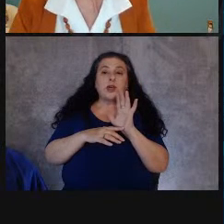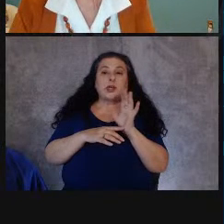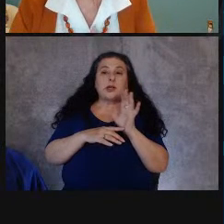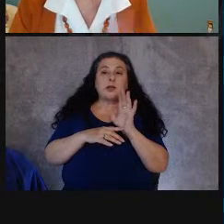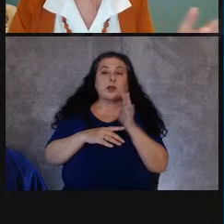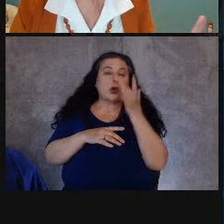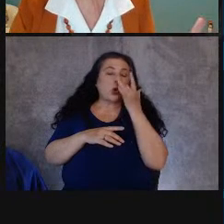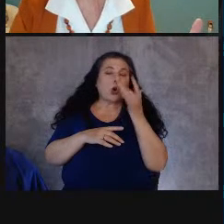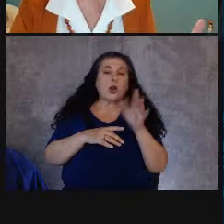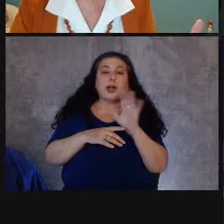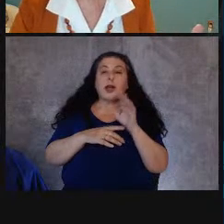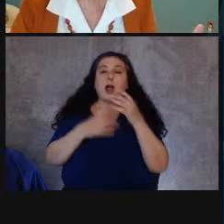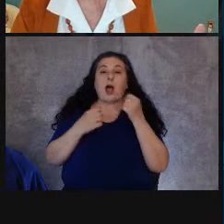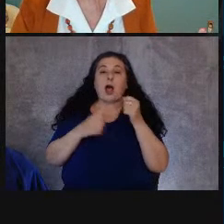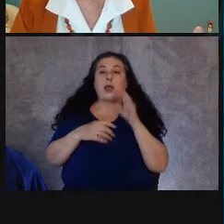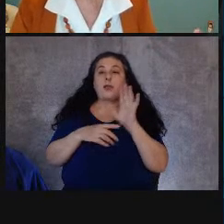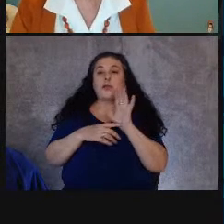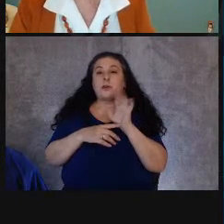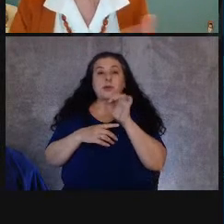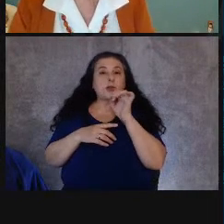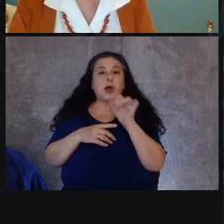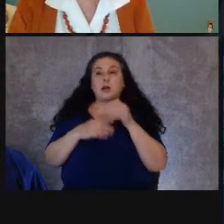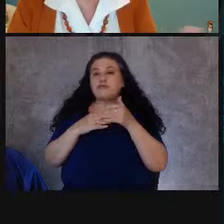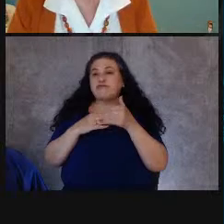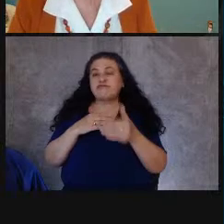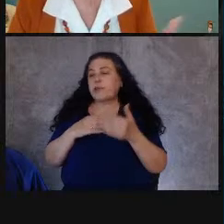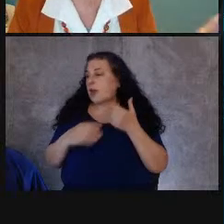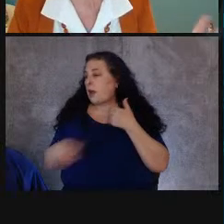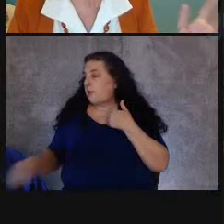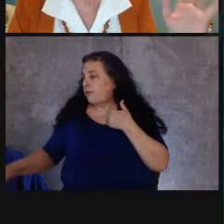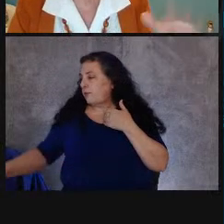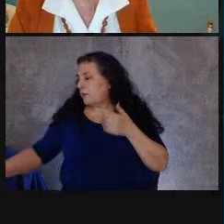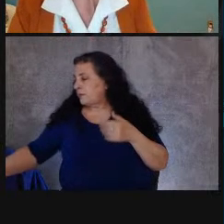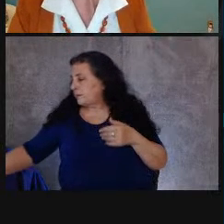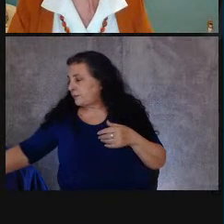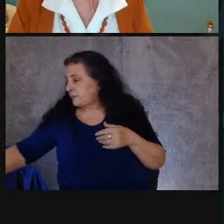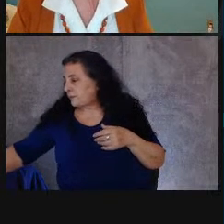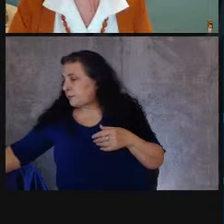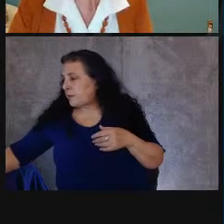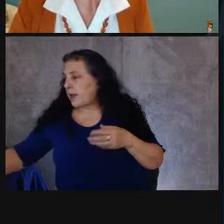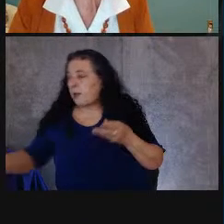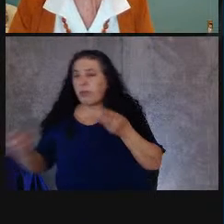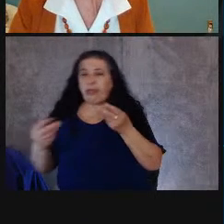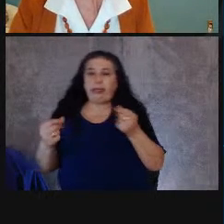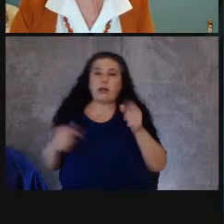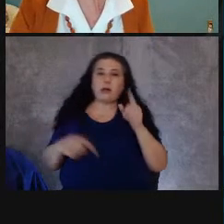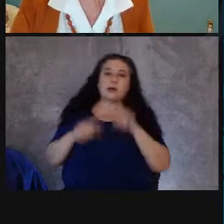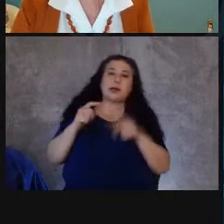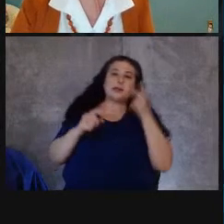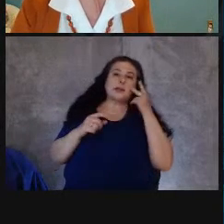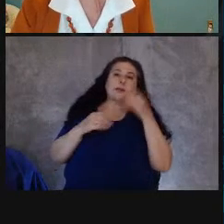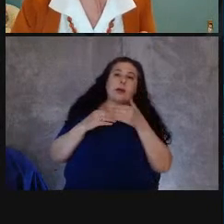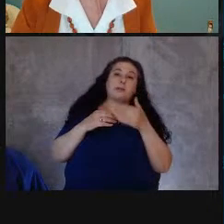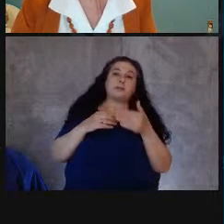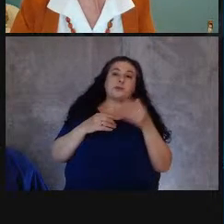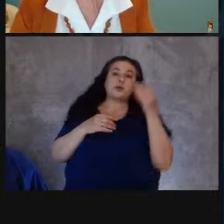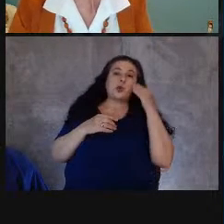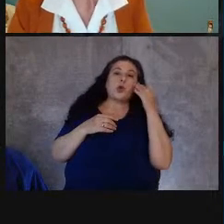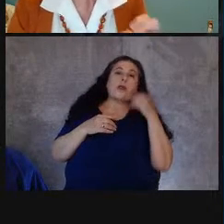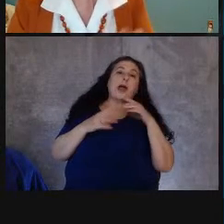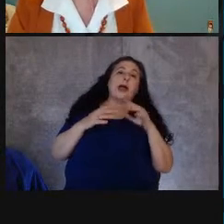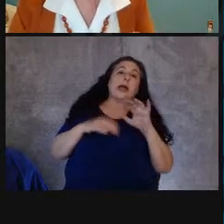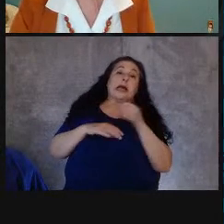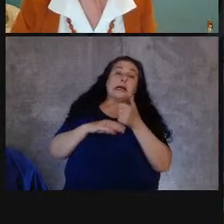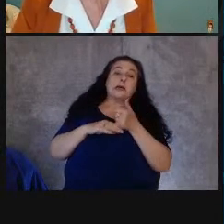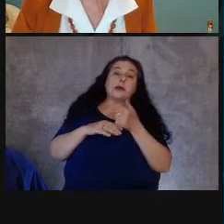films, the vast majority of them don't exist anymore, right? They just, they decayed and fell apart and we can't see them anymore. But we know they exist